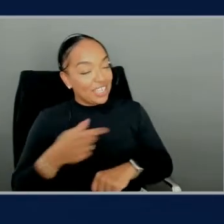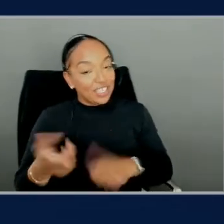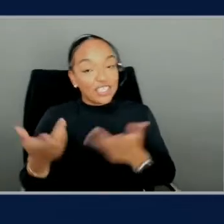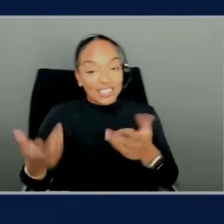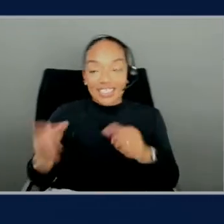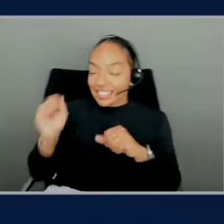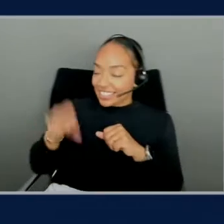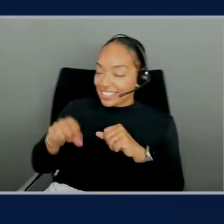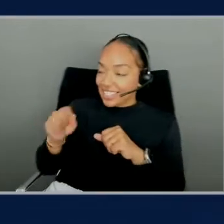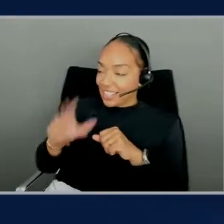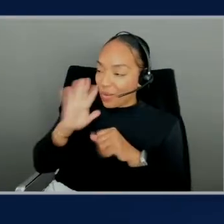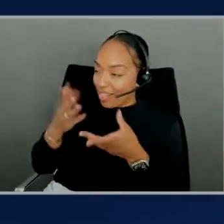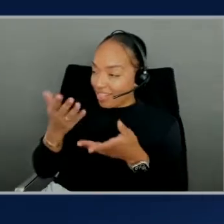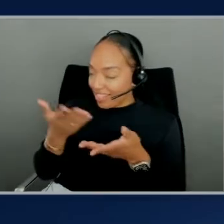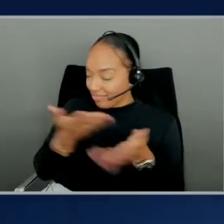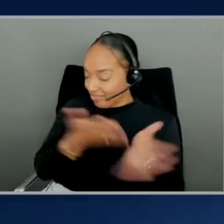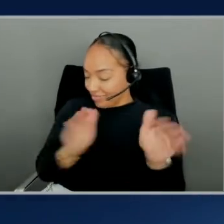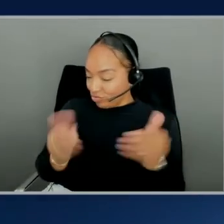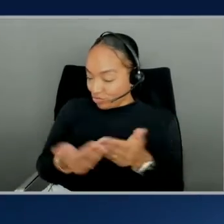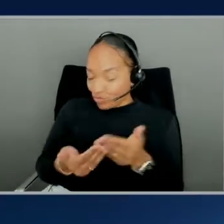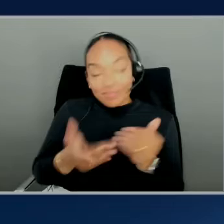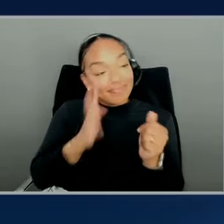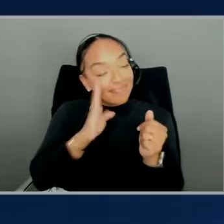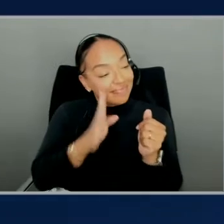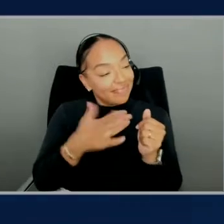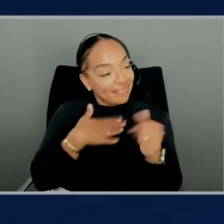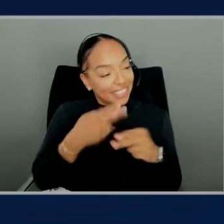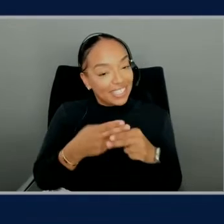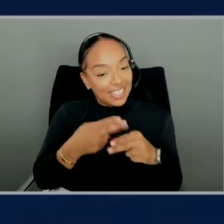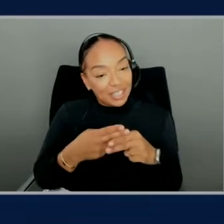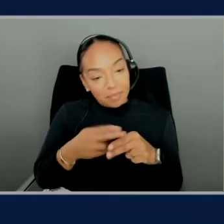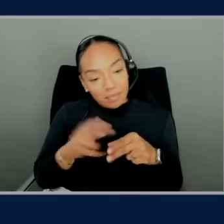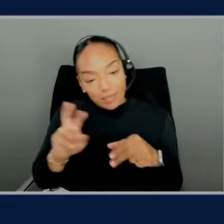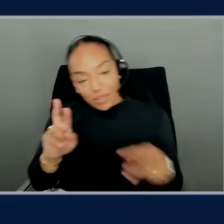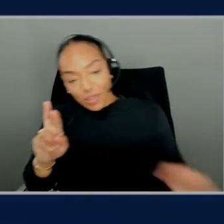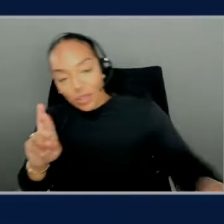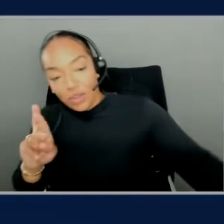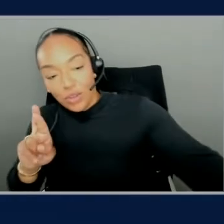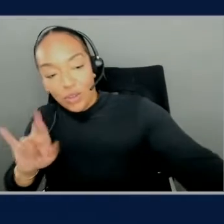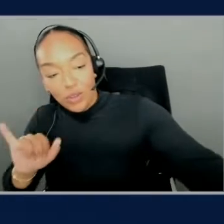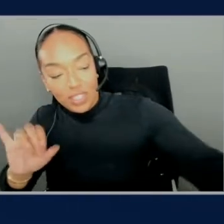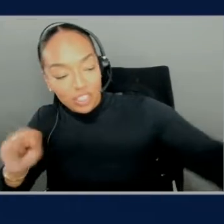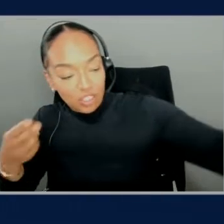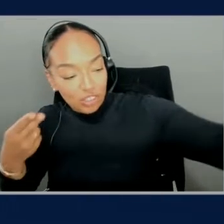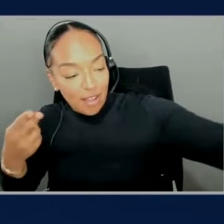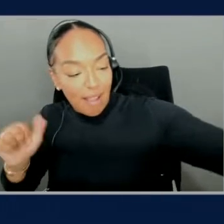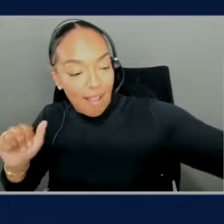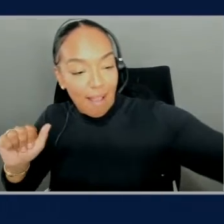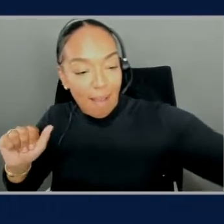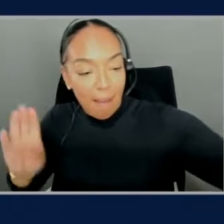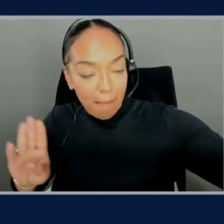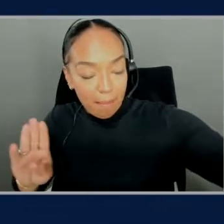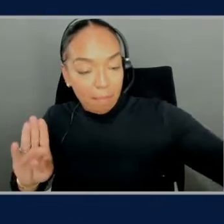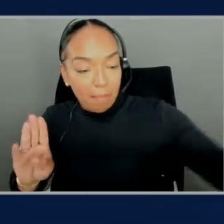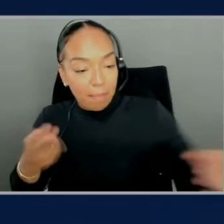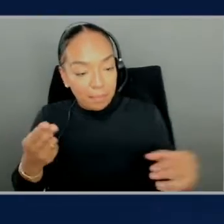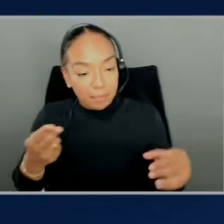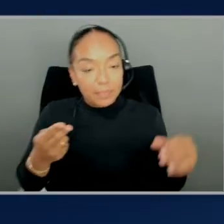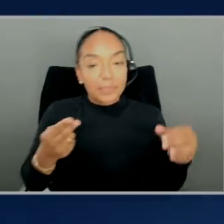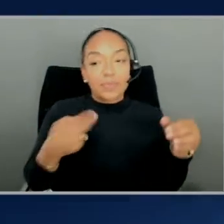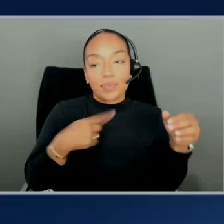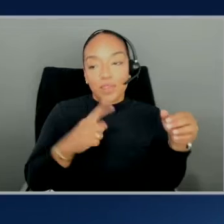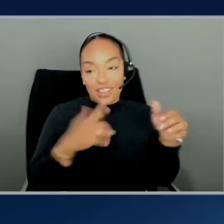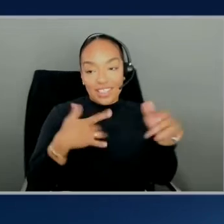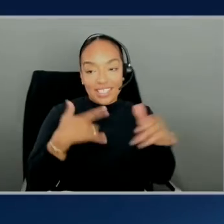introduce themselves. Sure. Hi, everyone. My name is Rishabh. I'm a senior product manager with Amazon SageMaker. Really excited to be here and talk to you